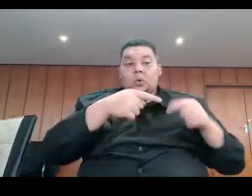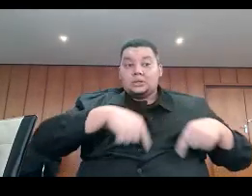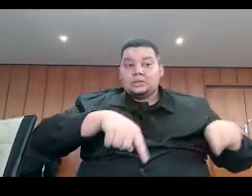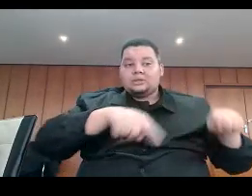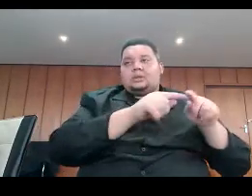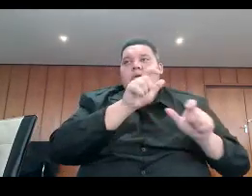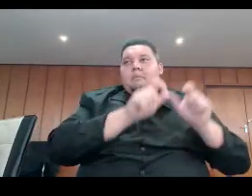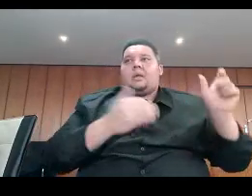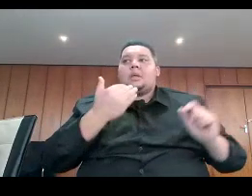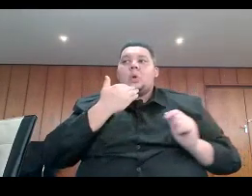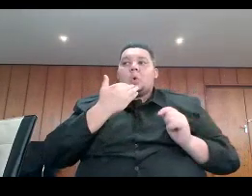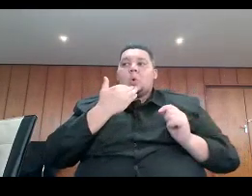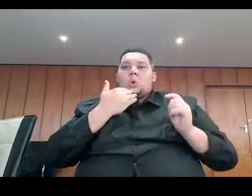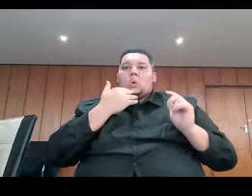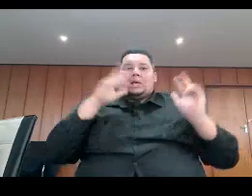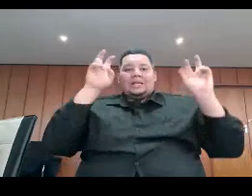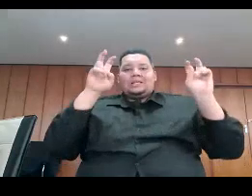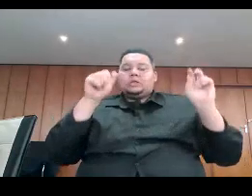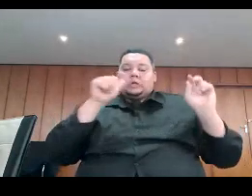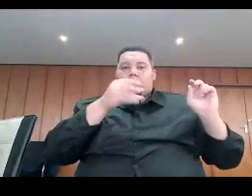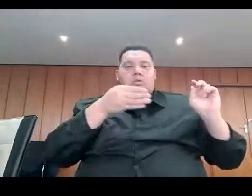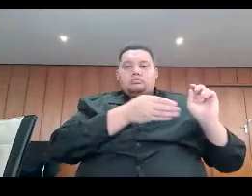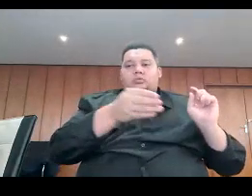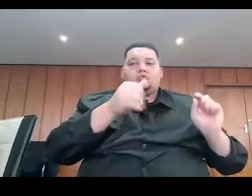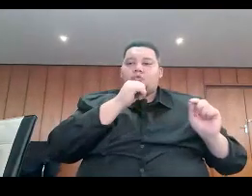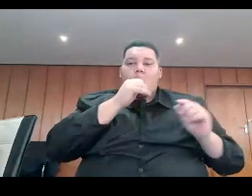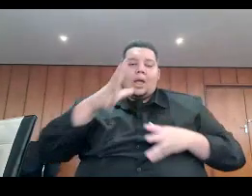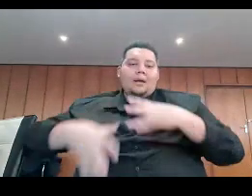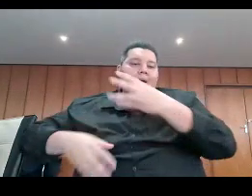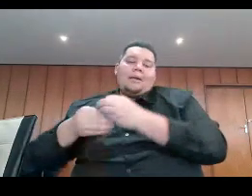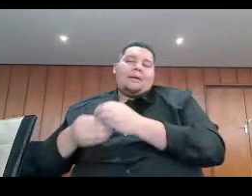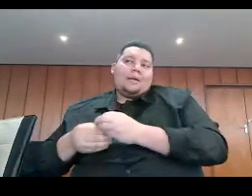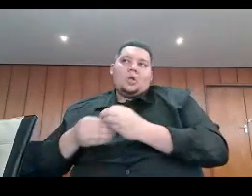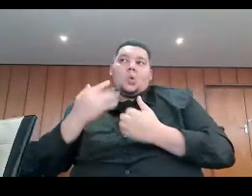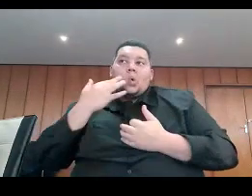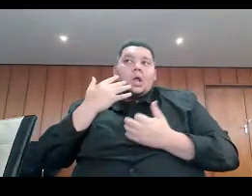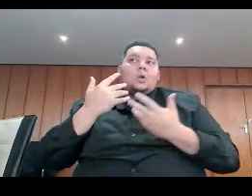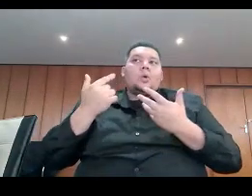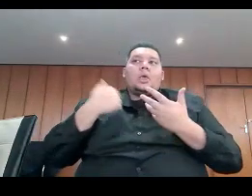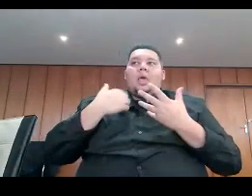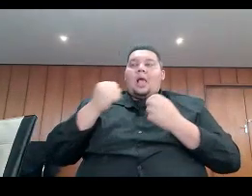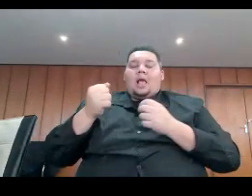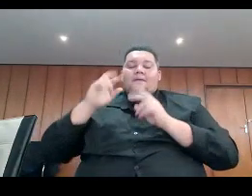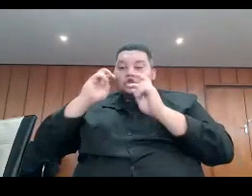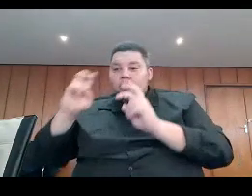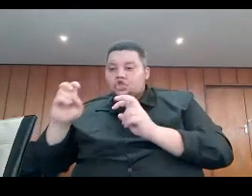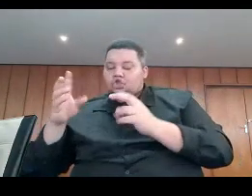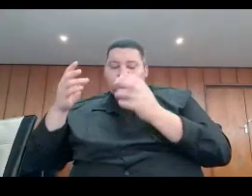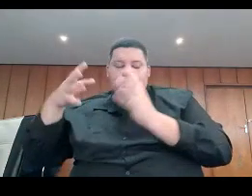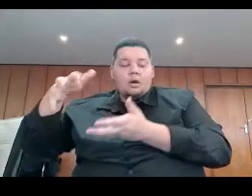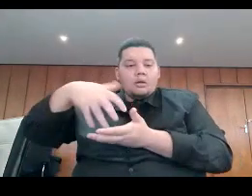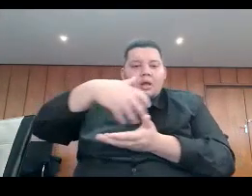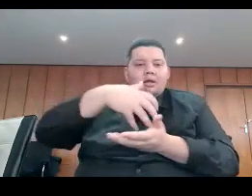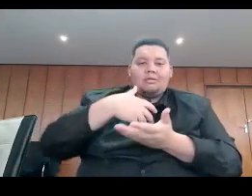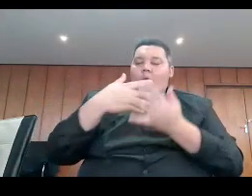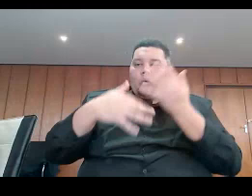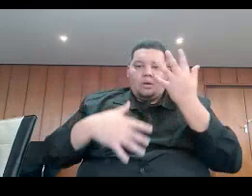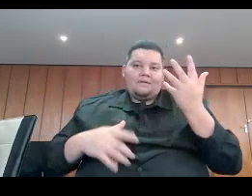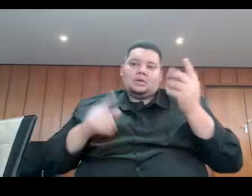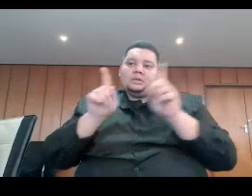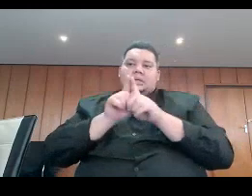that almost don't exist, who don't count. They don't count when we do data, we don't count in real